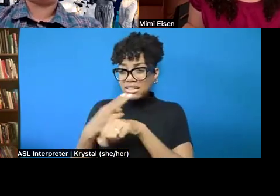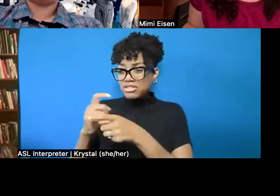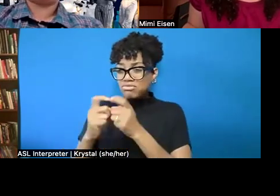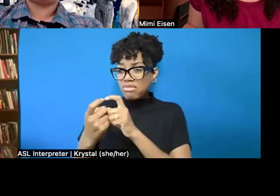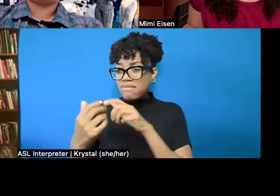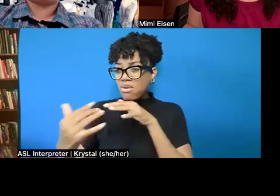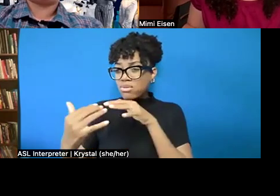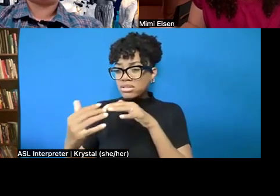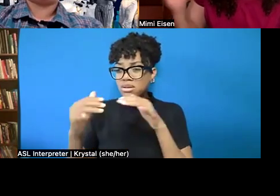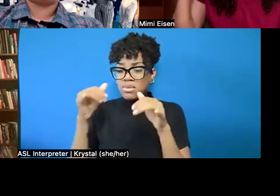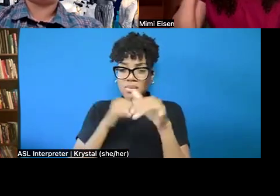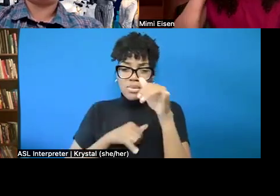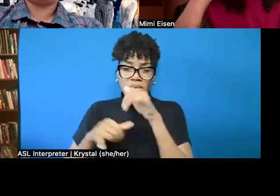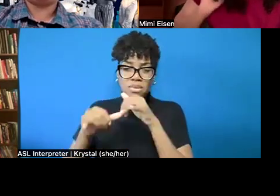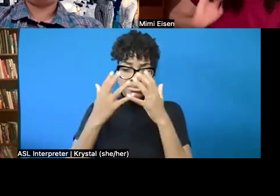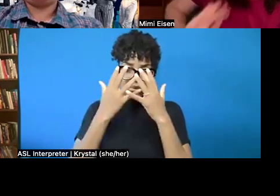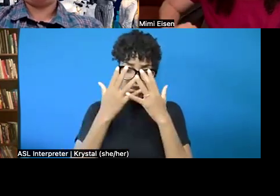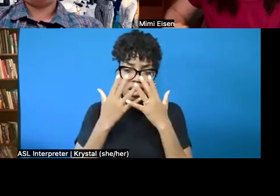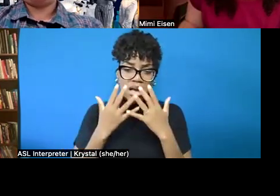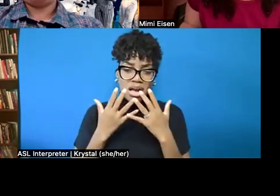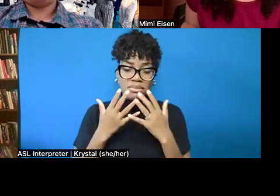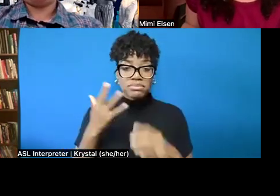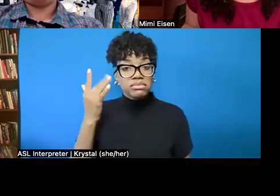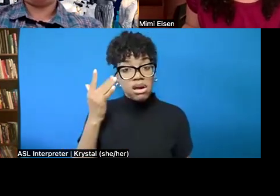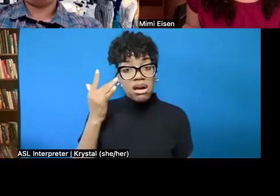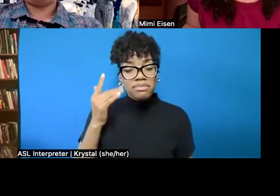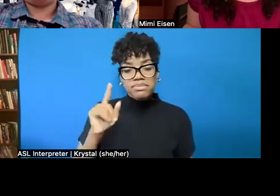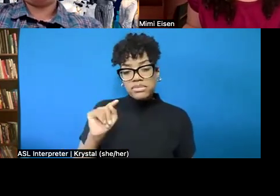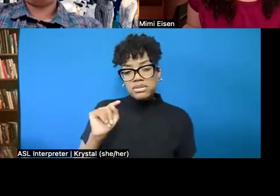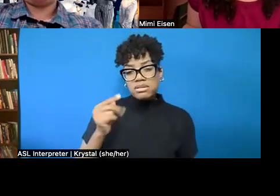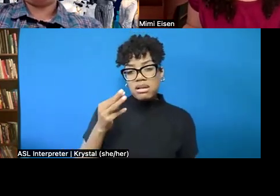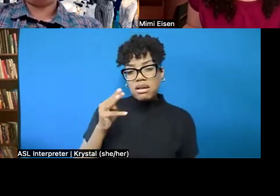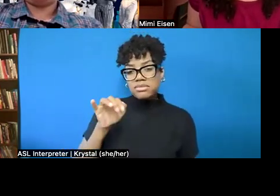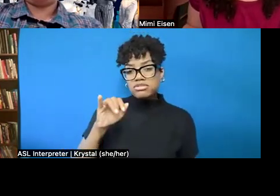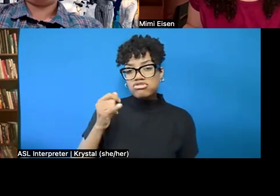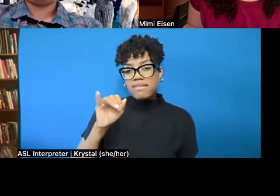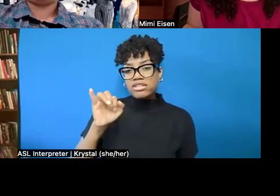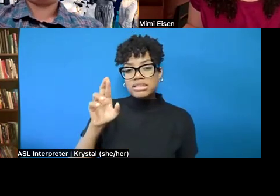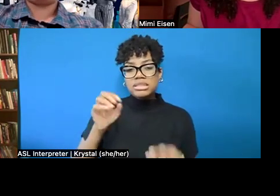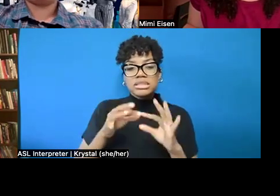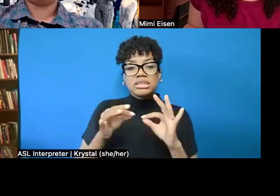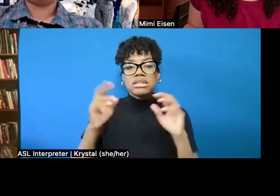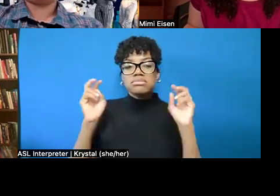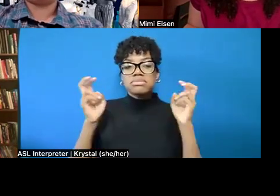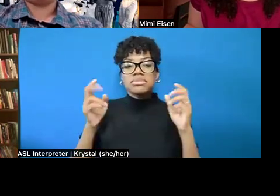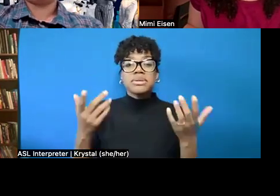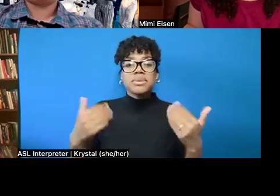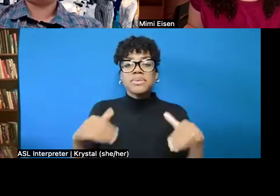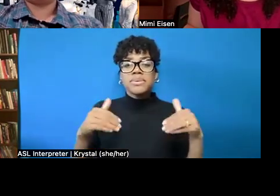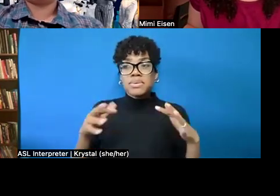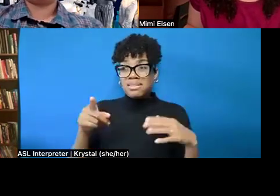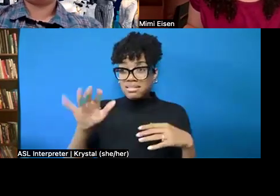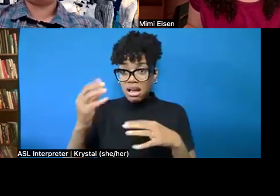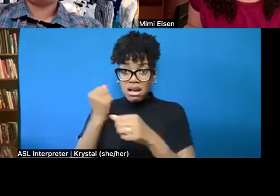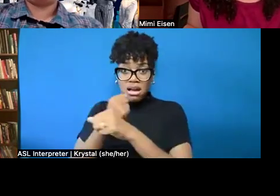quote, that he admitted it had given considerable impulse in the minds of slaves to get